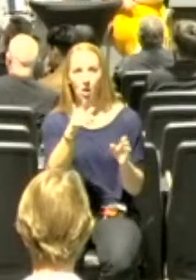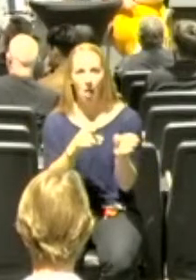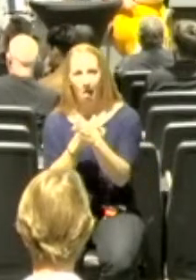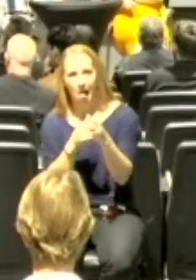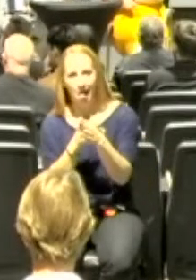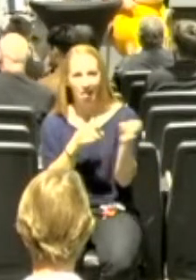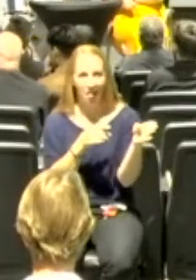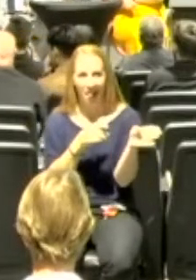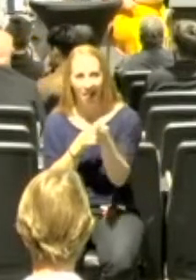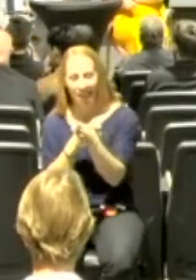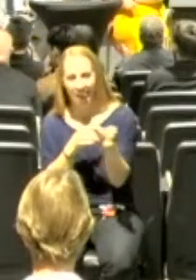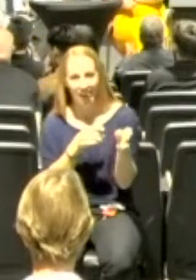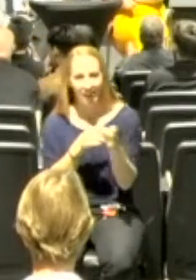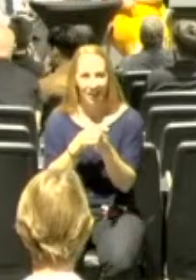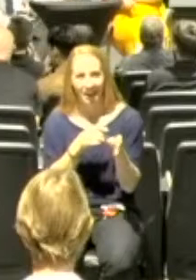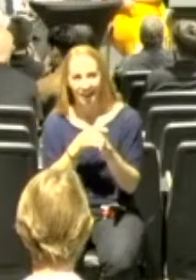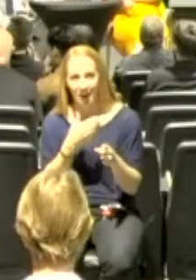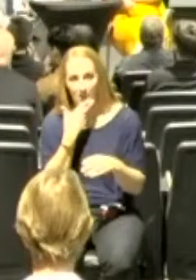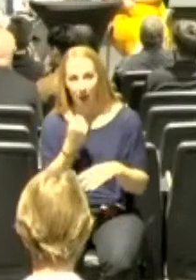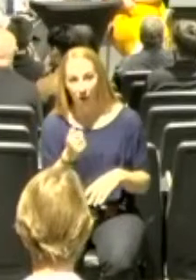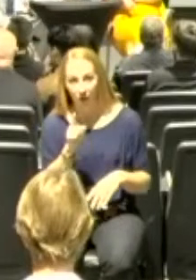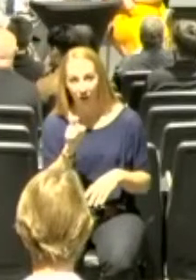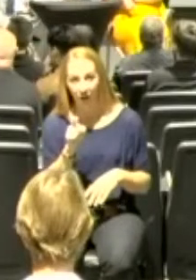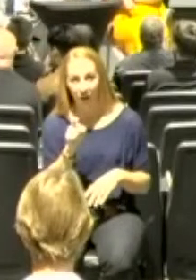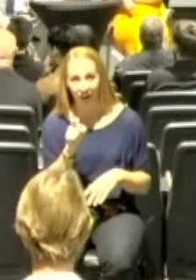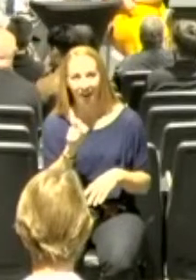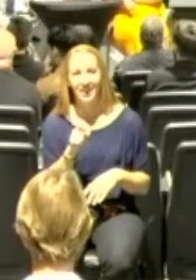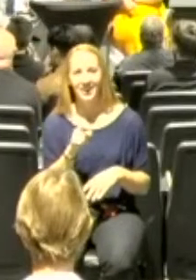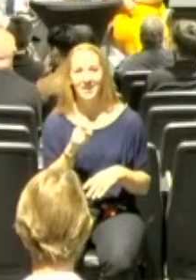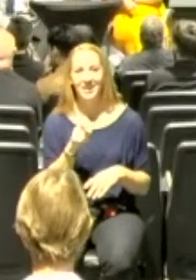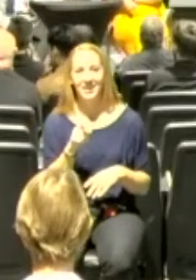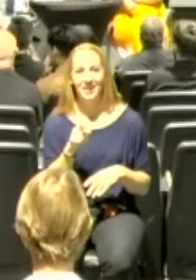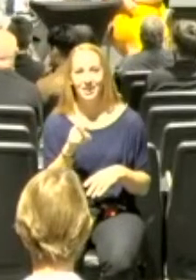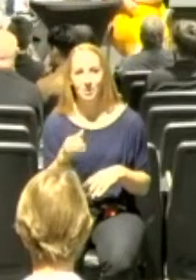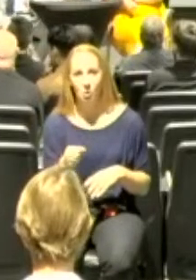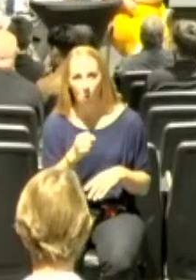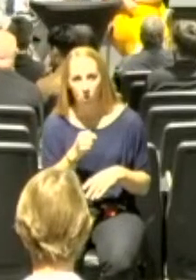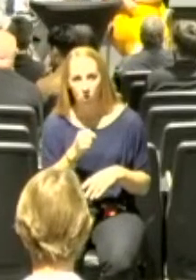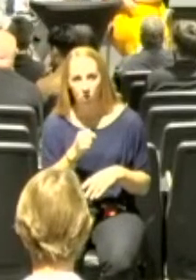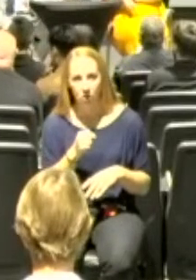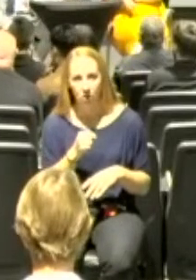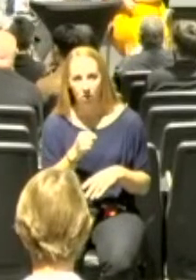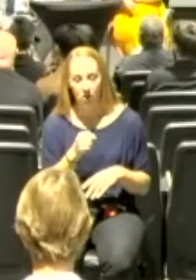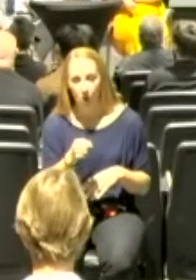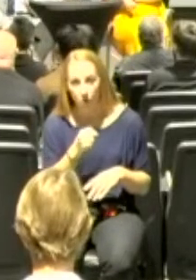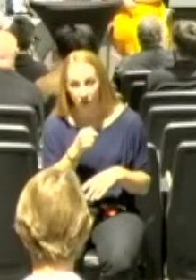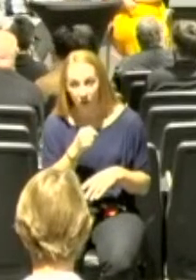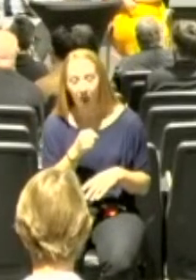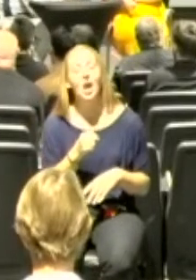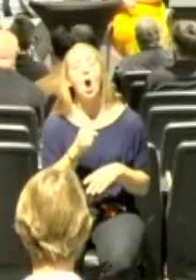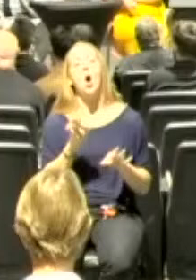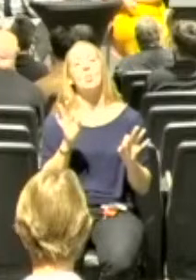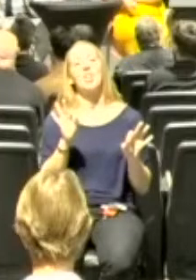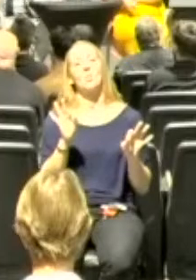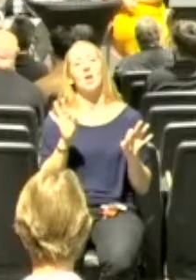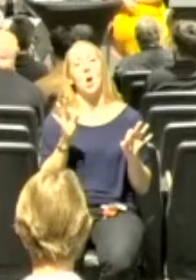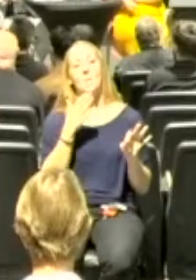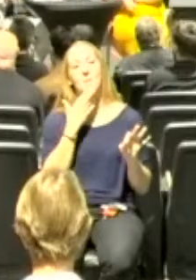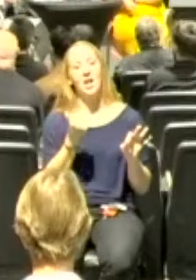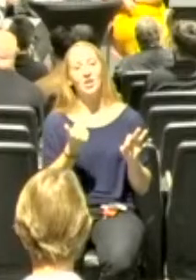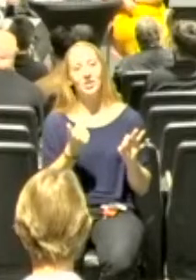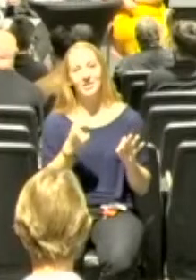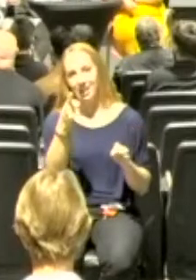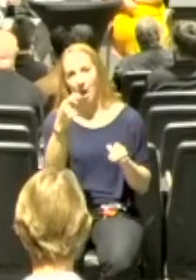Ah, there we go. Is that better? I'm going to move it closer to me. Move the goose closer to me. There we go. That better? All